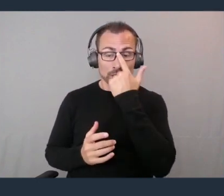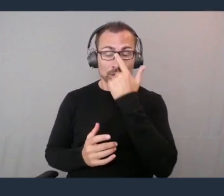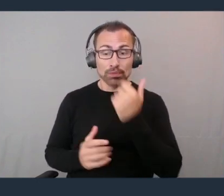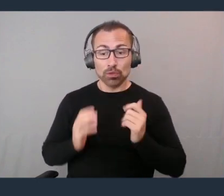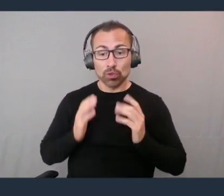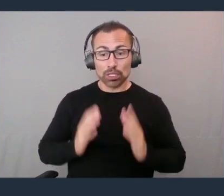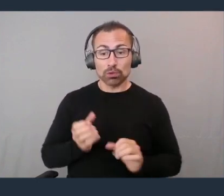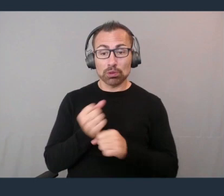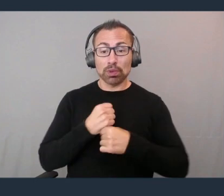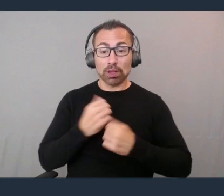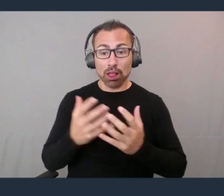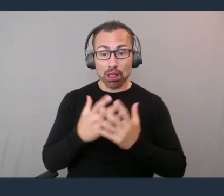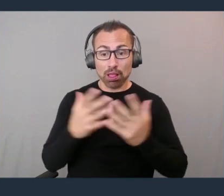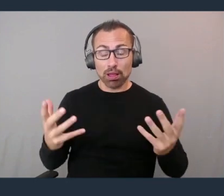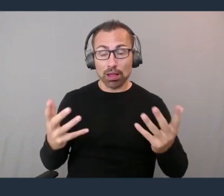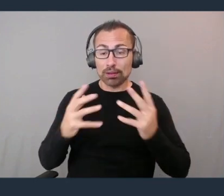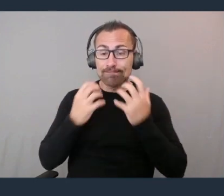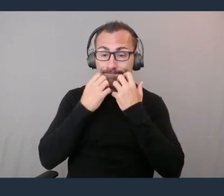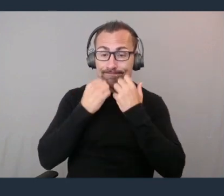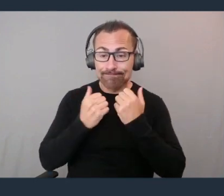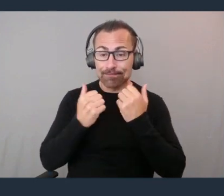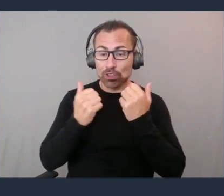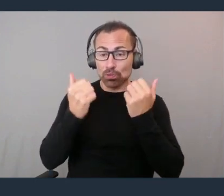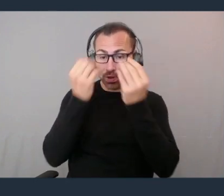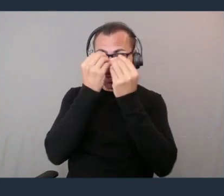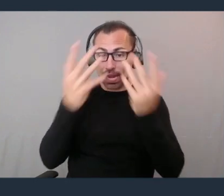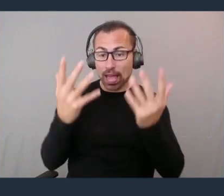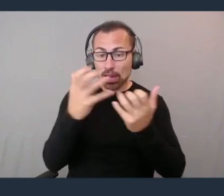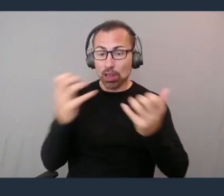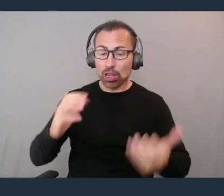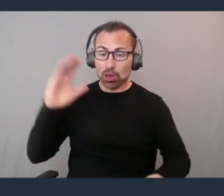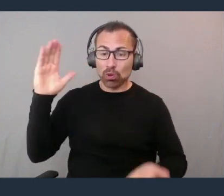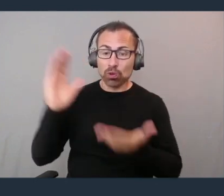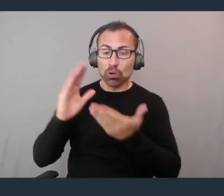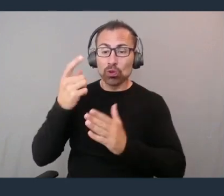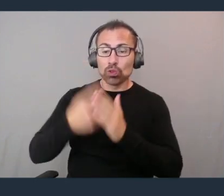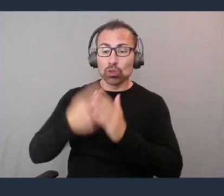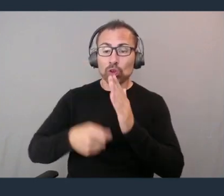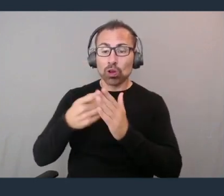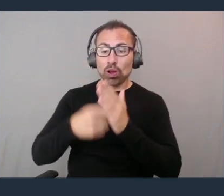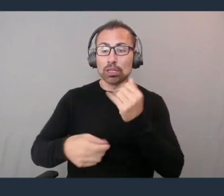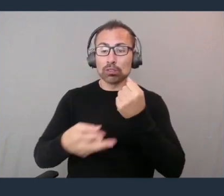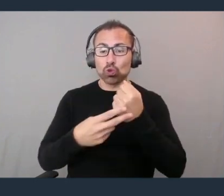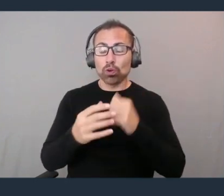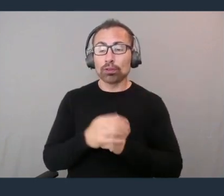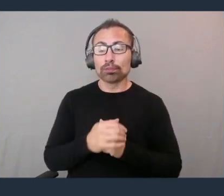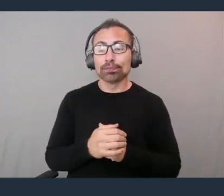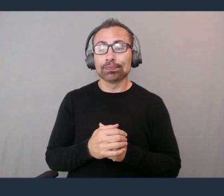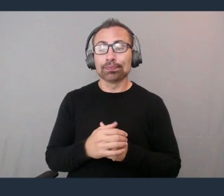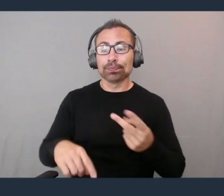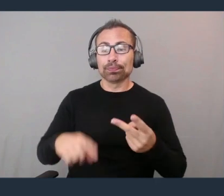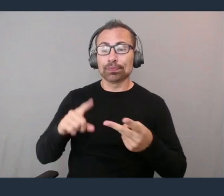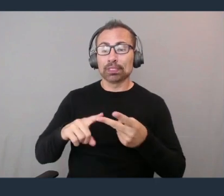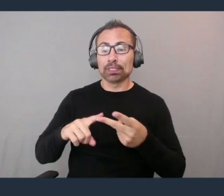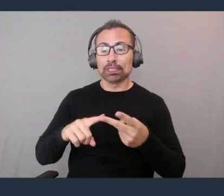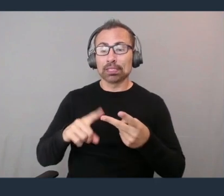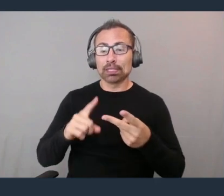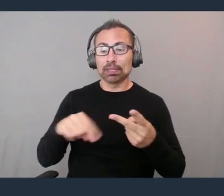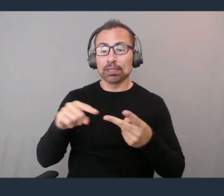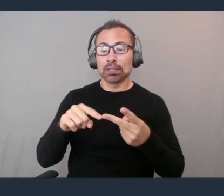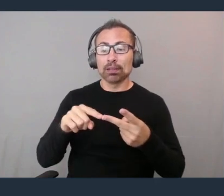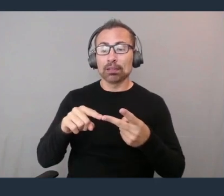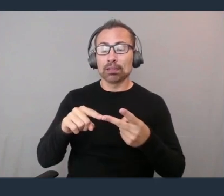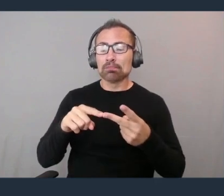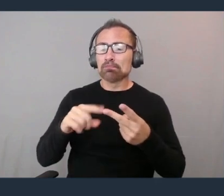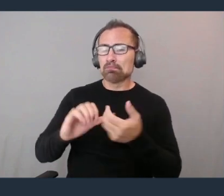data, and they want to reduce the cost of storing their aging data sets. The next question that our customers ask: how can